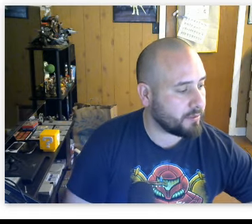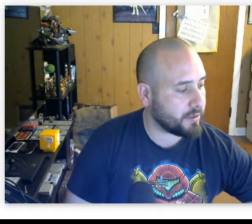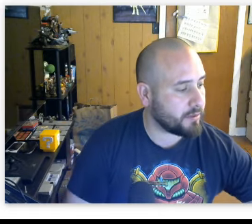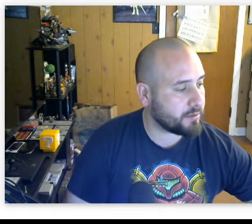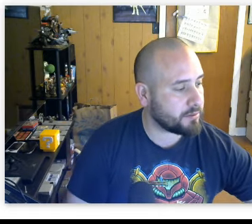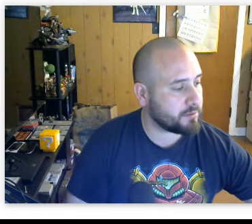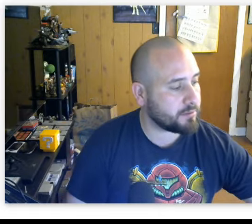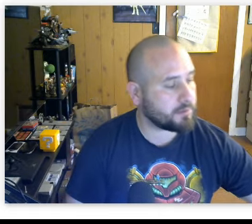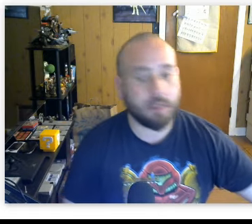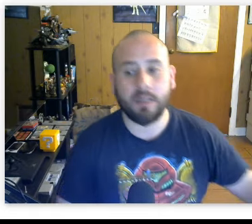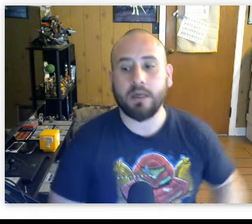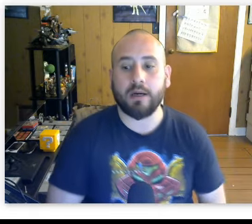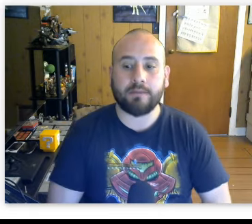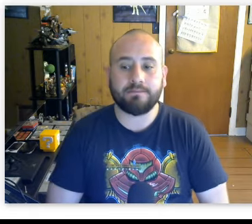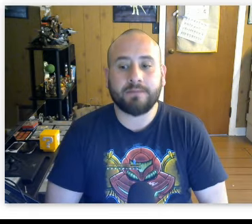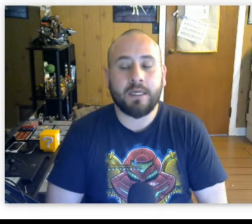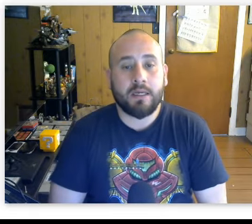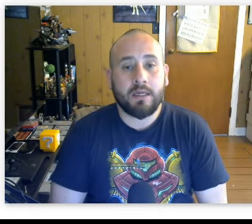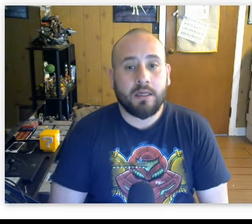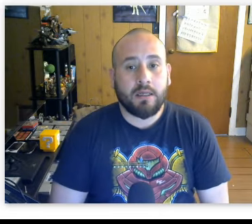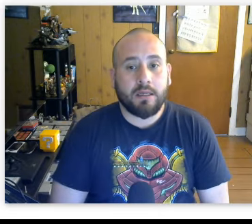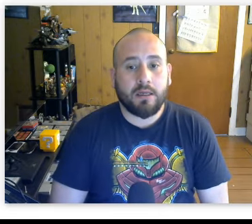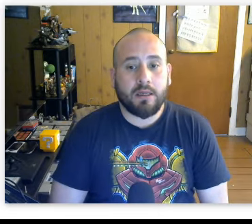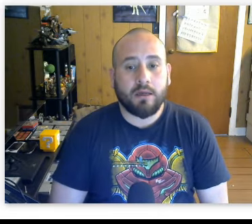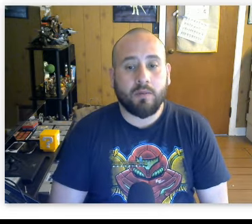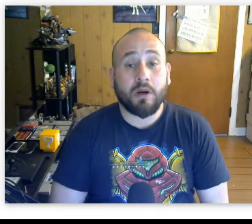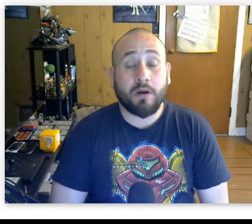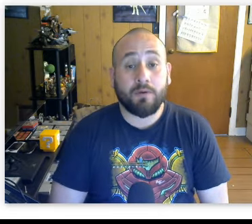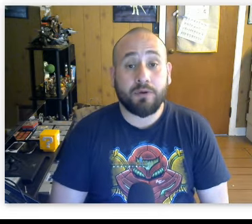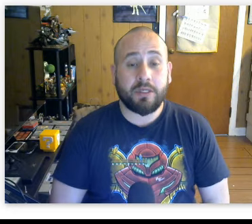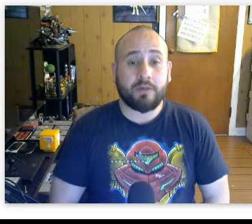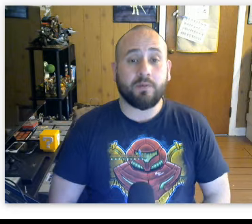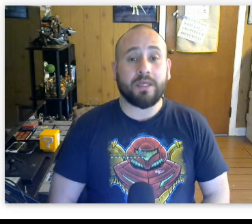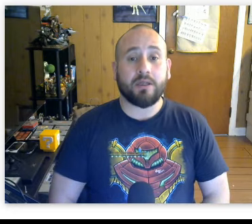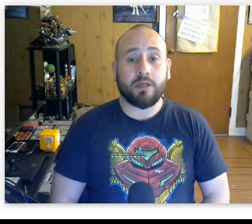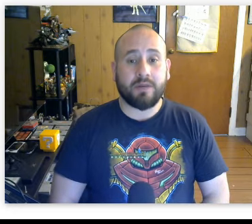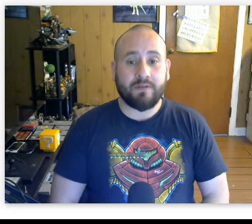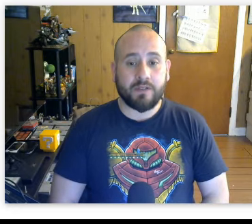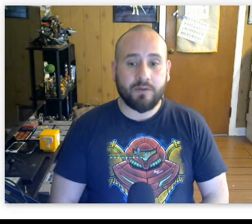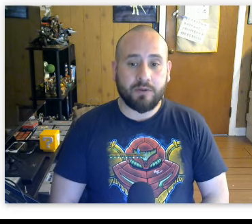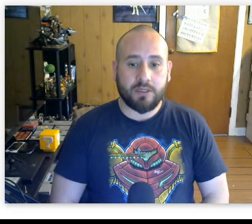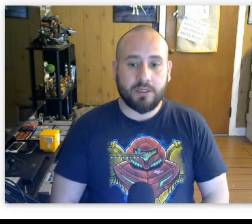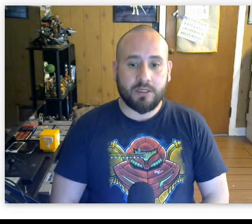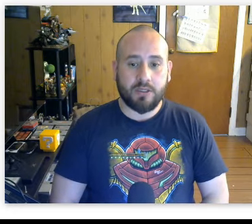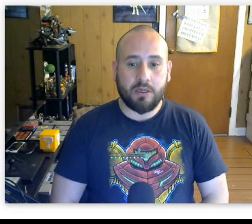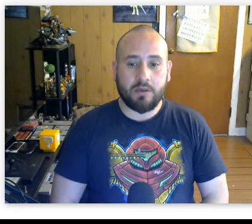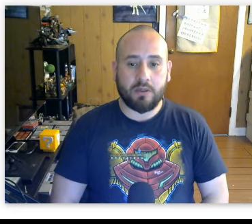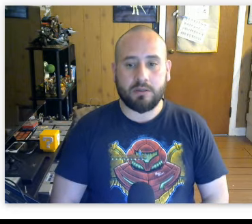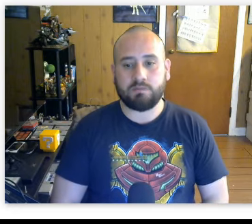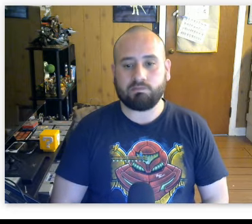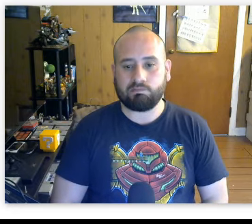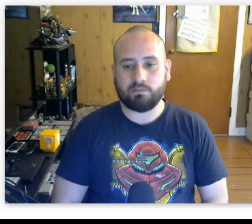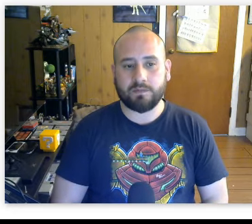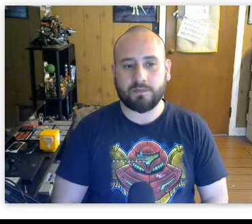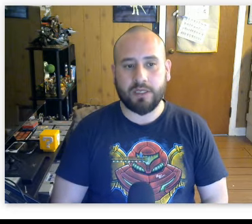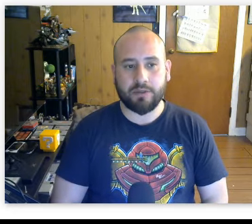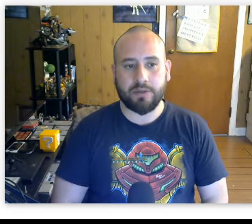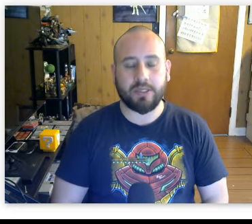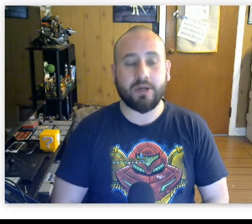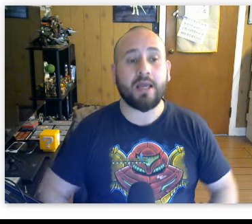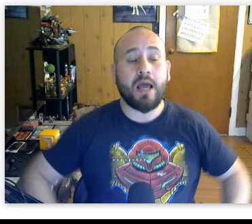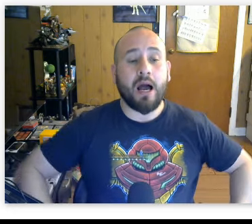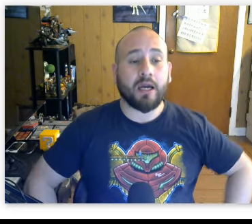There we go. All right. We're on our food unit. We learned breakfast foods. So, how